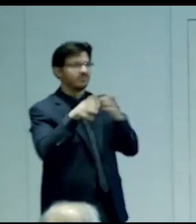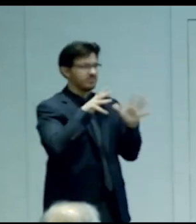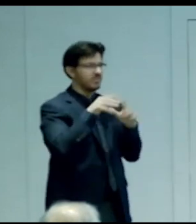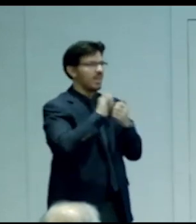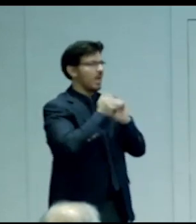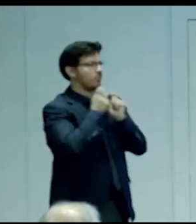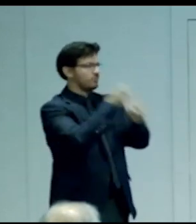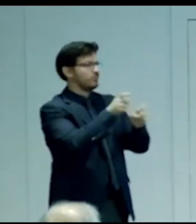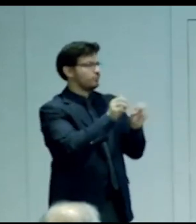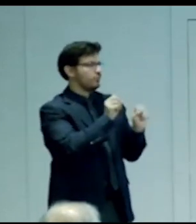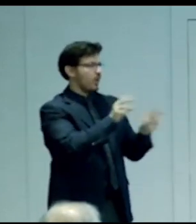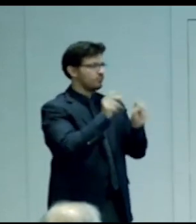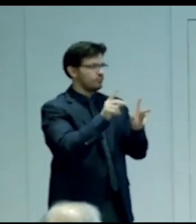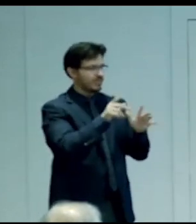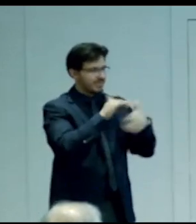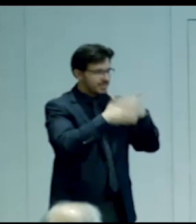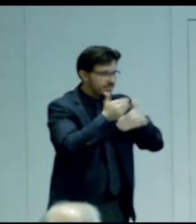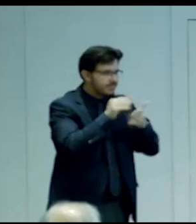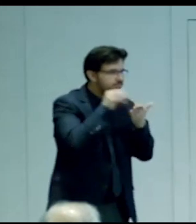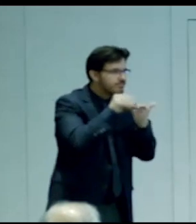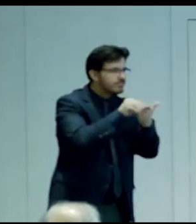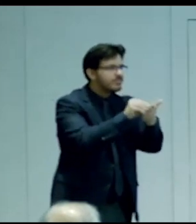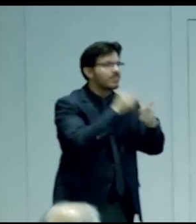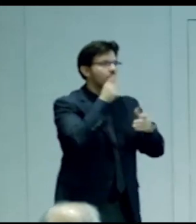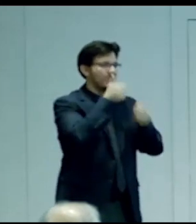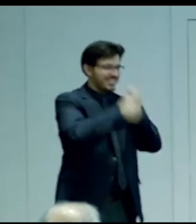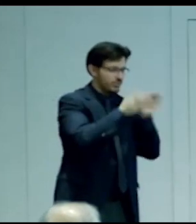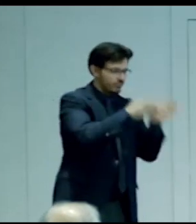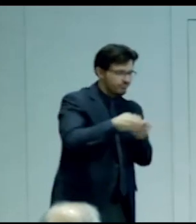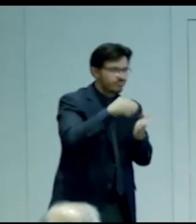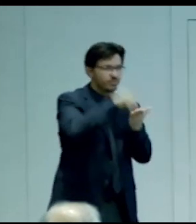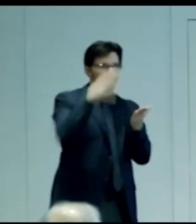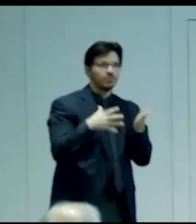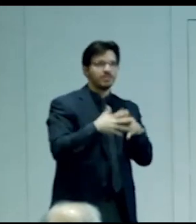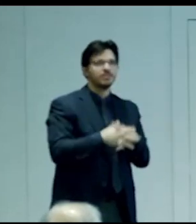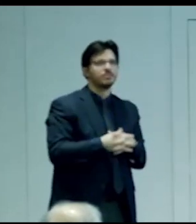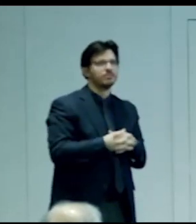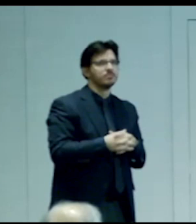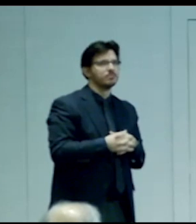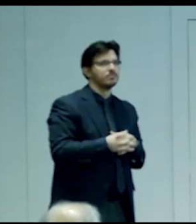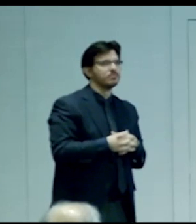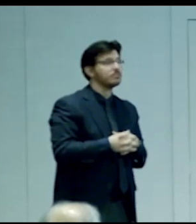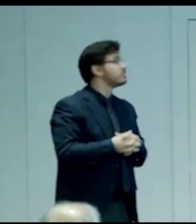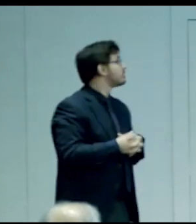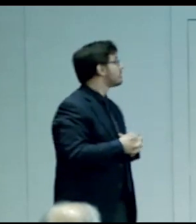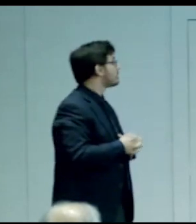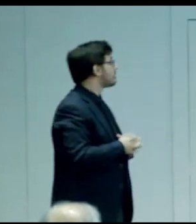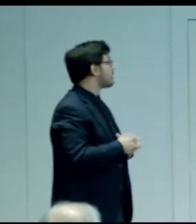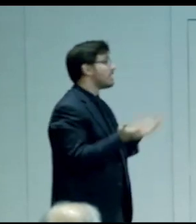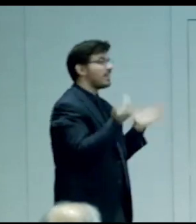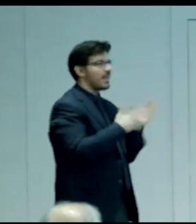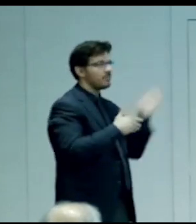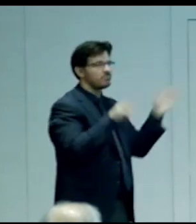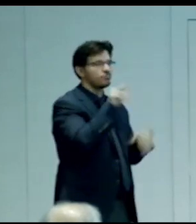contributing to the opportunities to learn that individual students have. And again, here we have race, we have